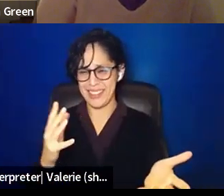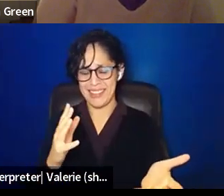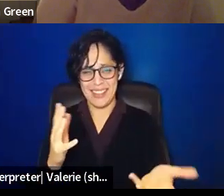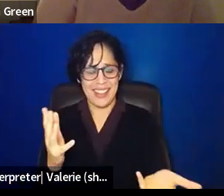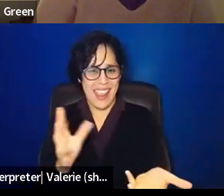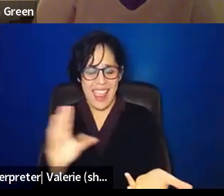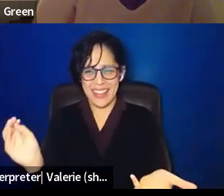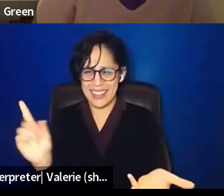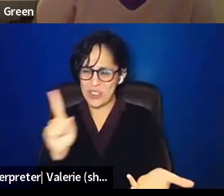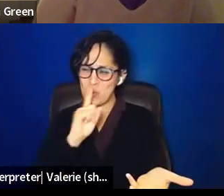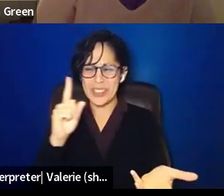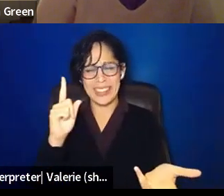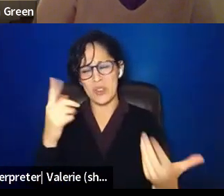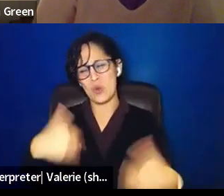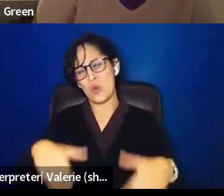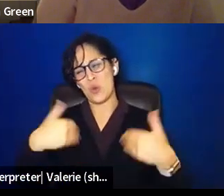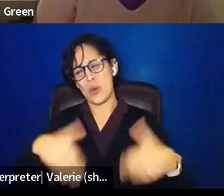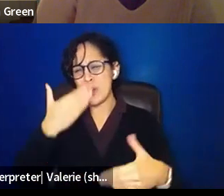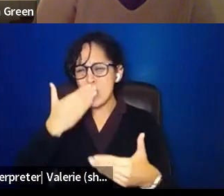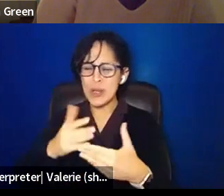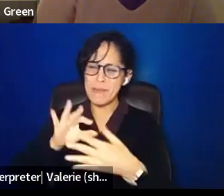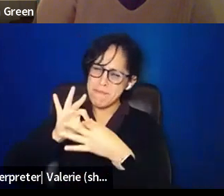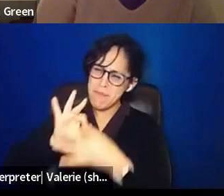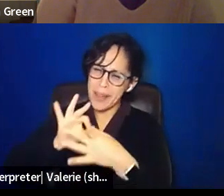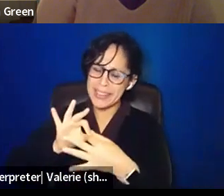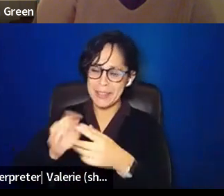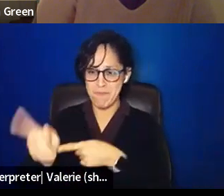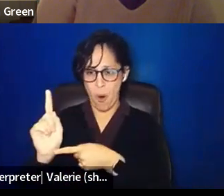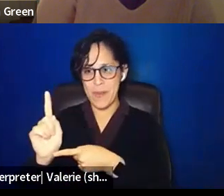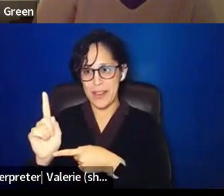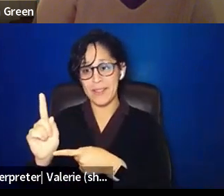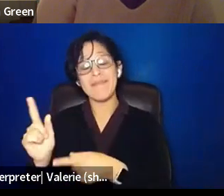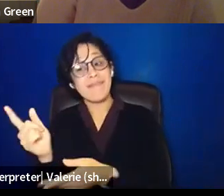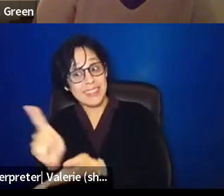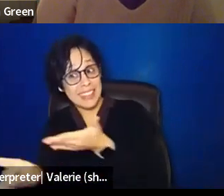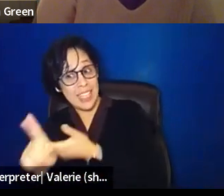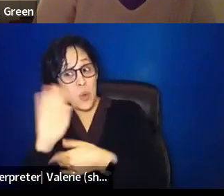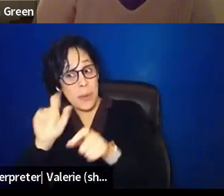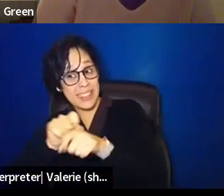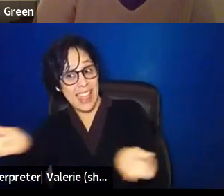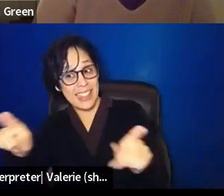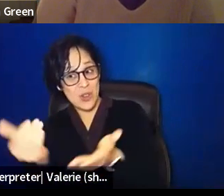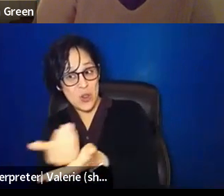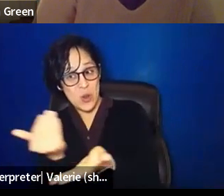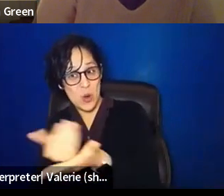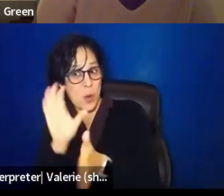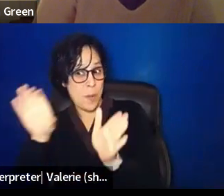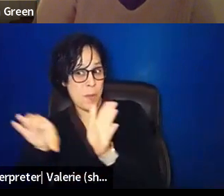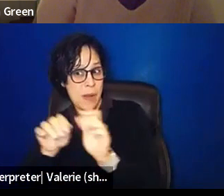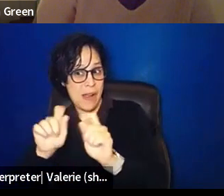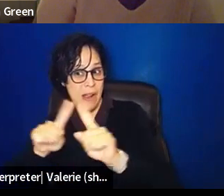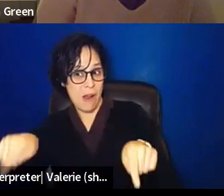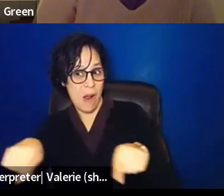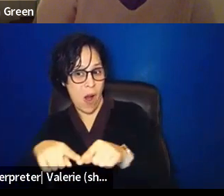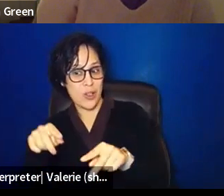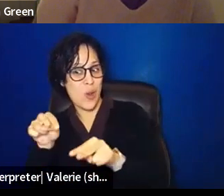it's just such a beautiful bonding moment that we have. And our new cards are coming out next week, so be on the lookout for those. But it's just a beautiful moment where I